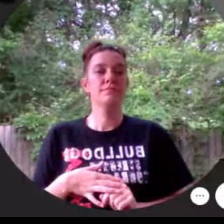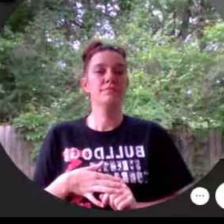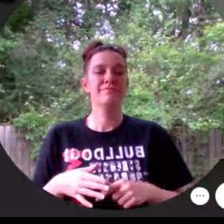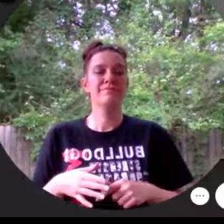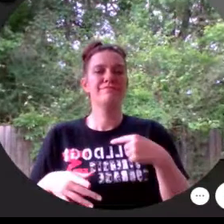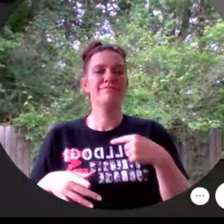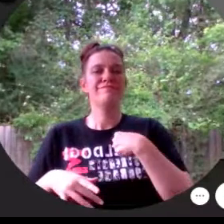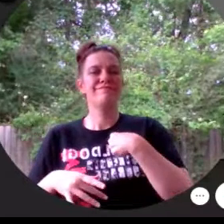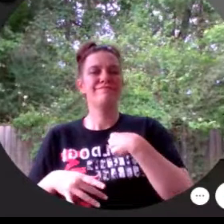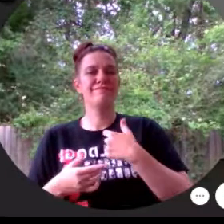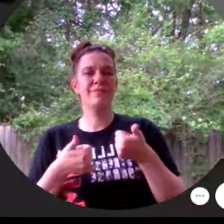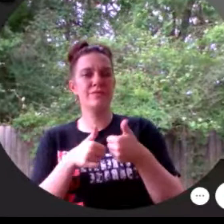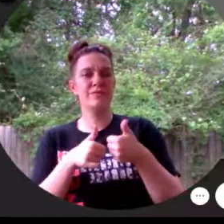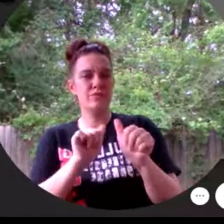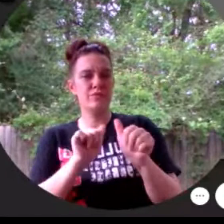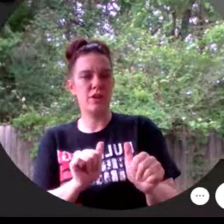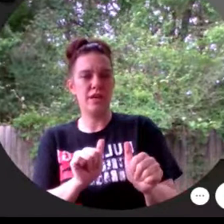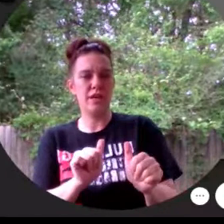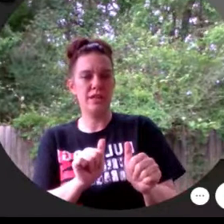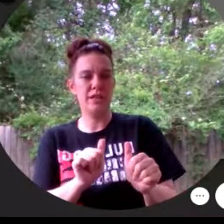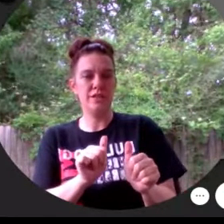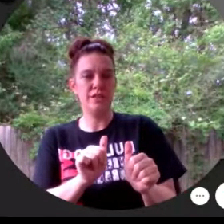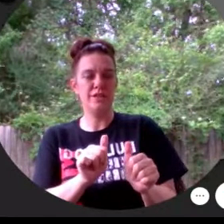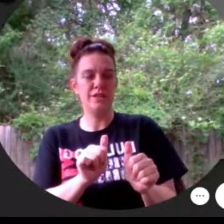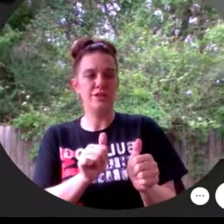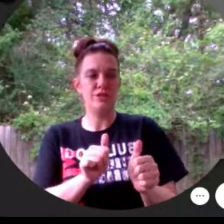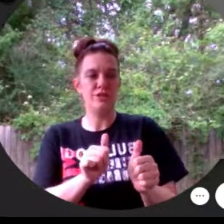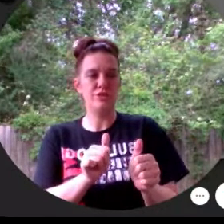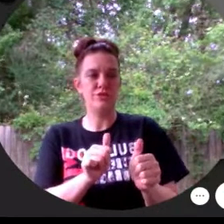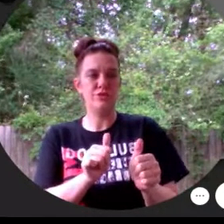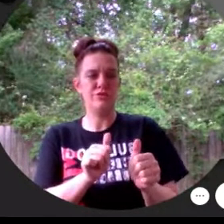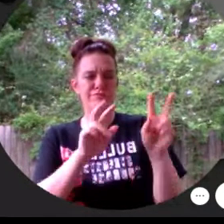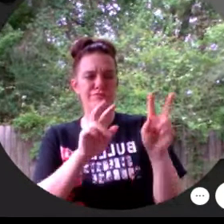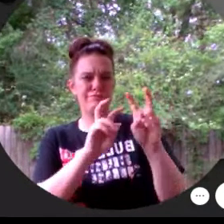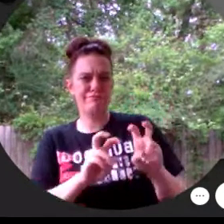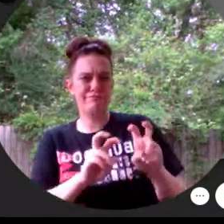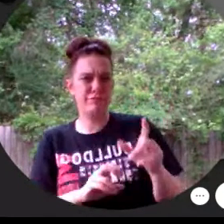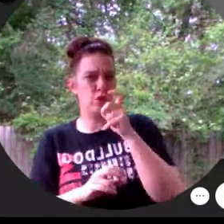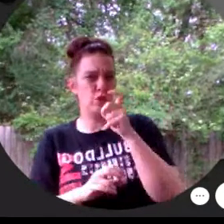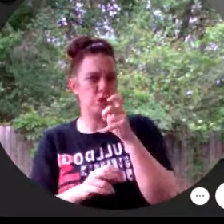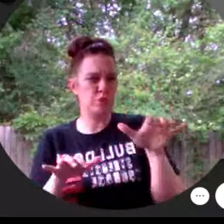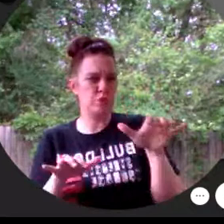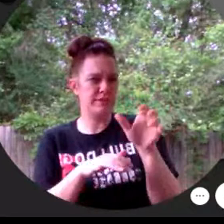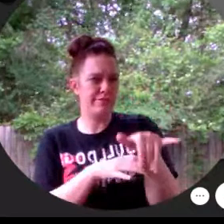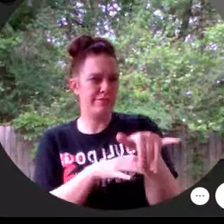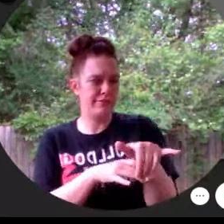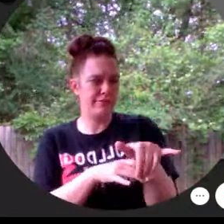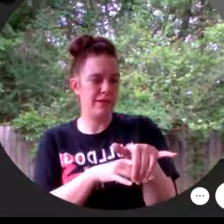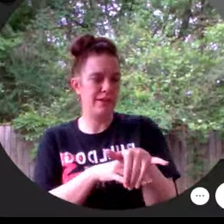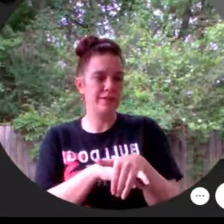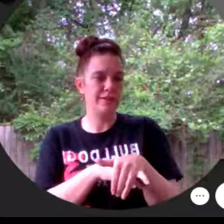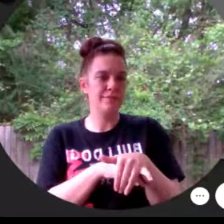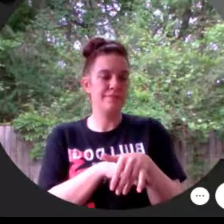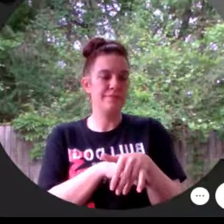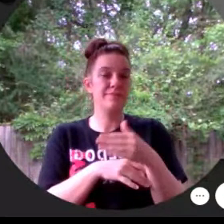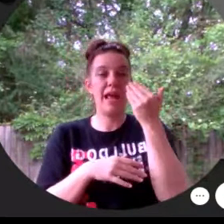been trying to work out who could have done it. Now I know what you're probably thinking. Josh.